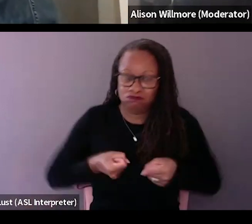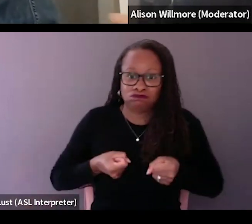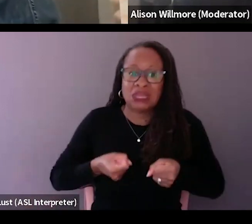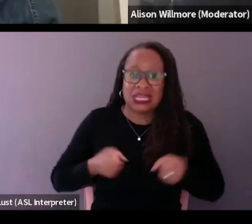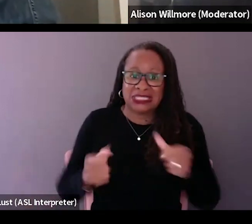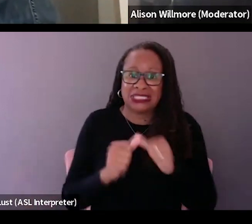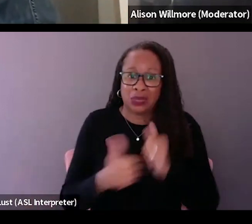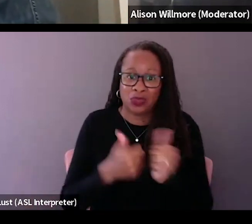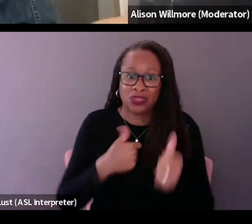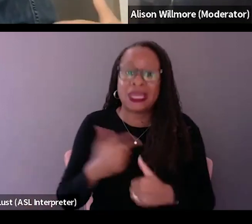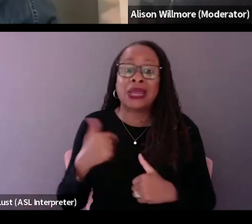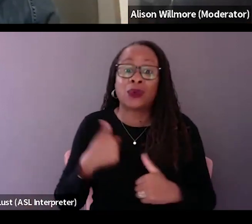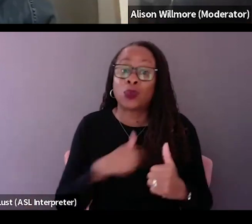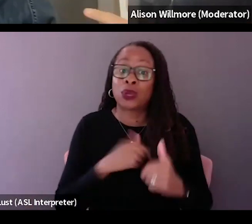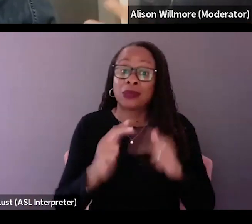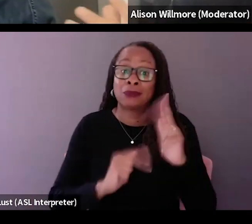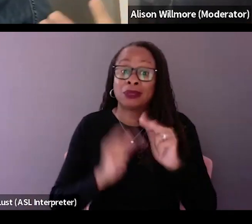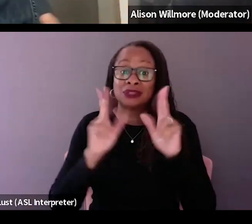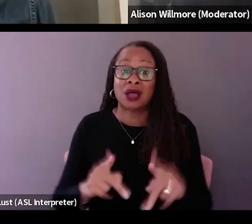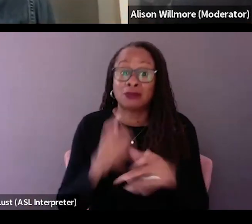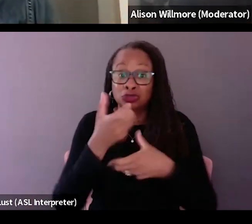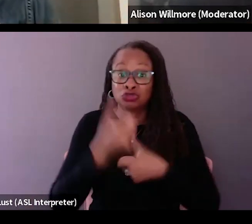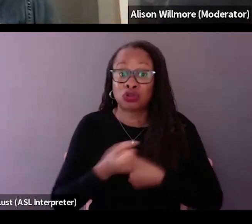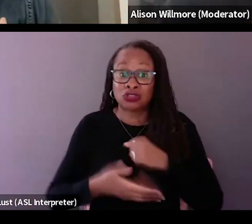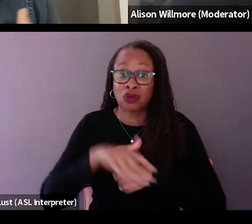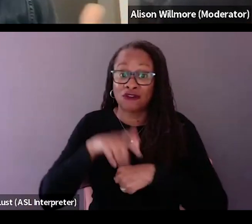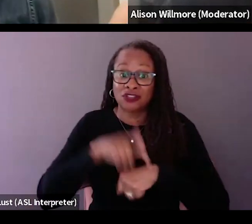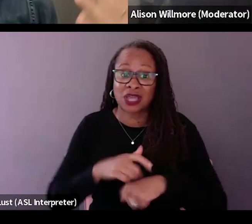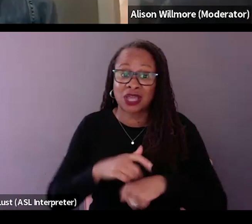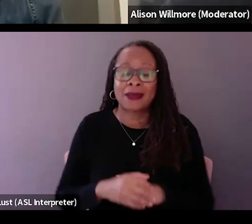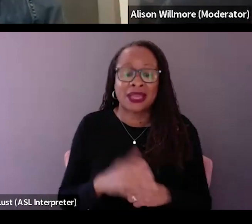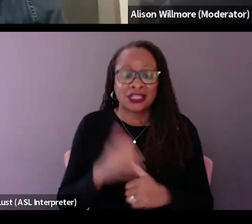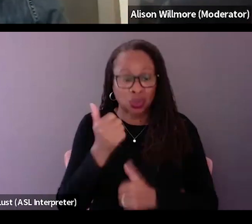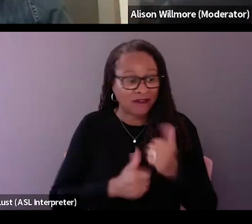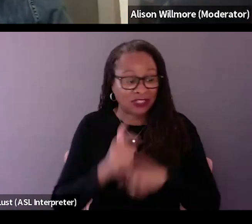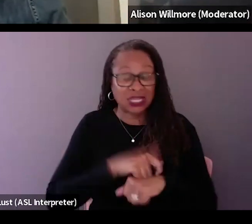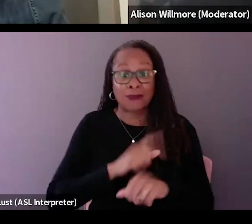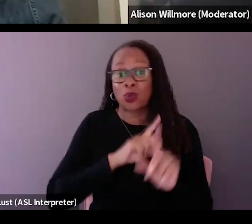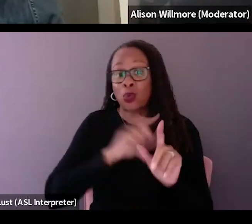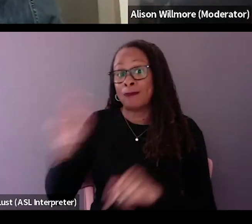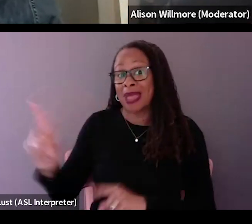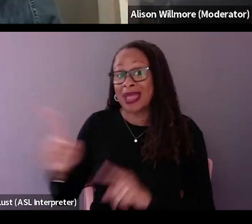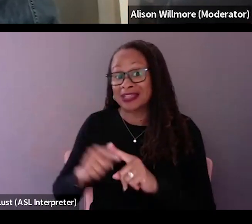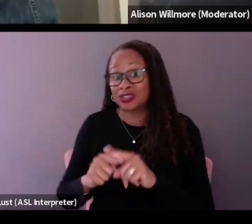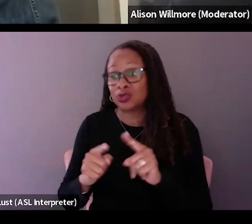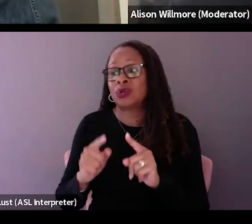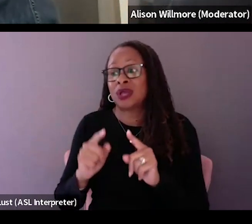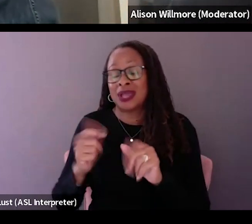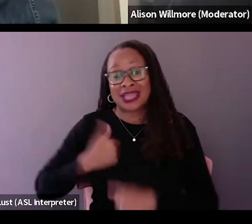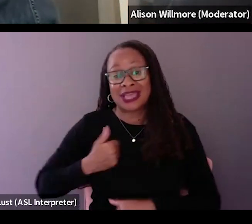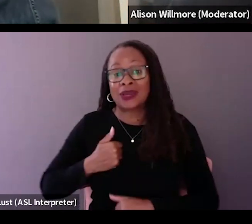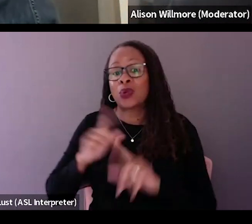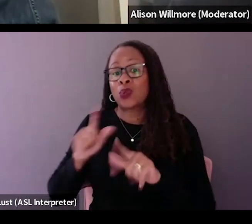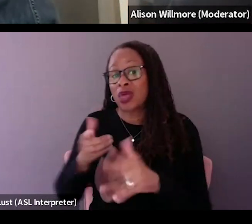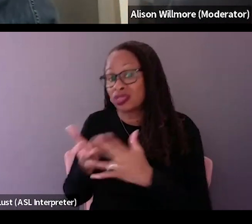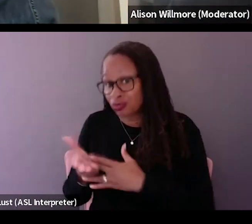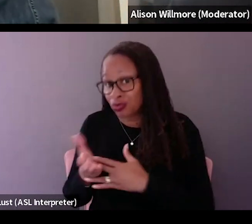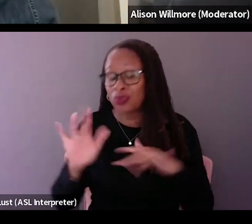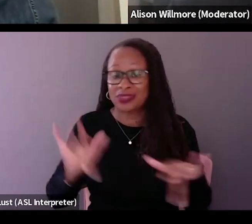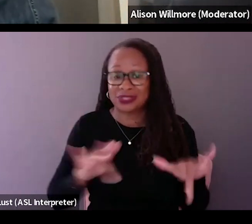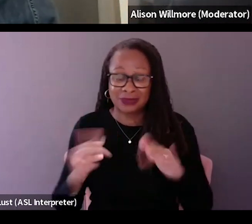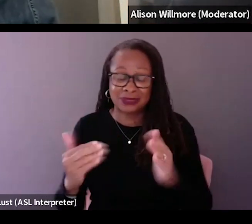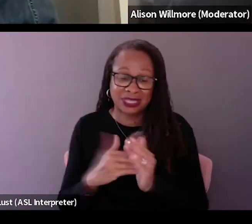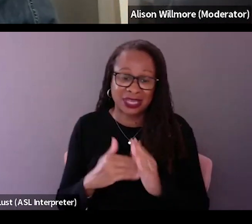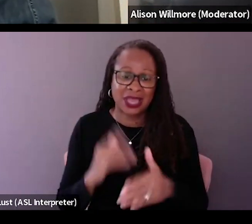more methodically, every time we visited Canada, go through her tapes. And we ended up having so many besides those